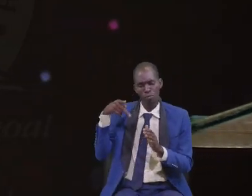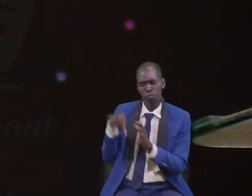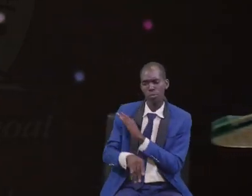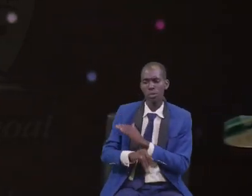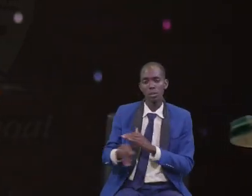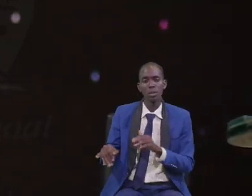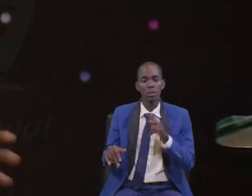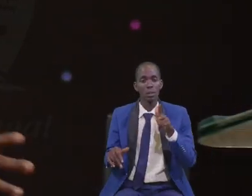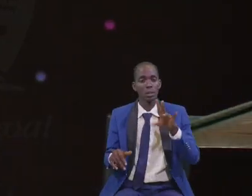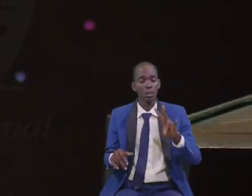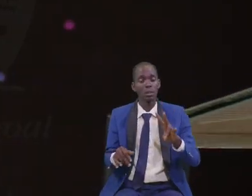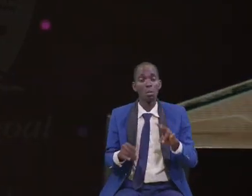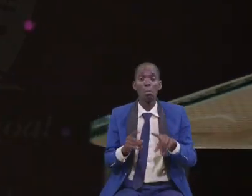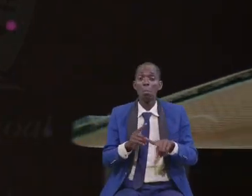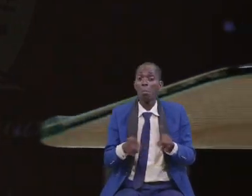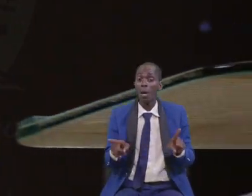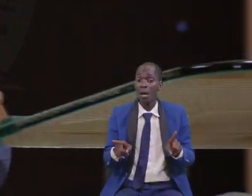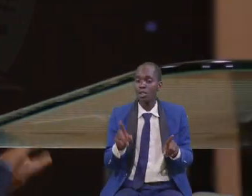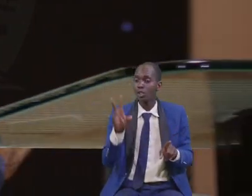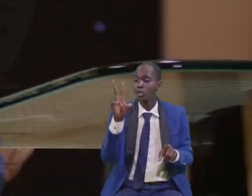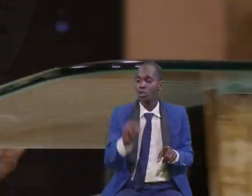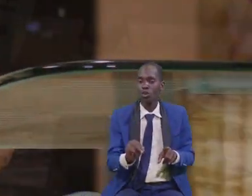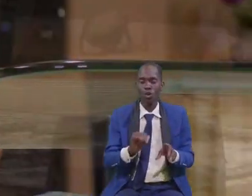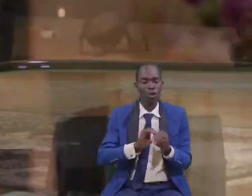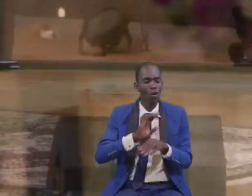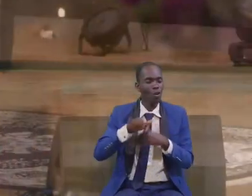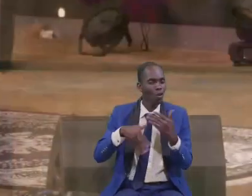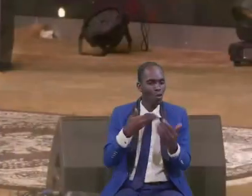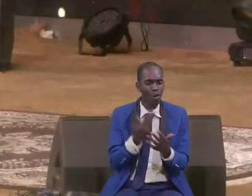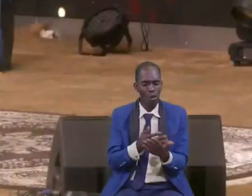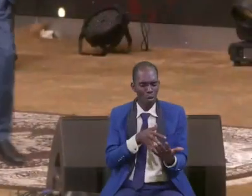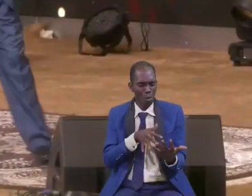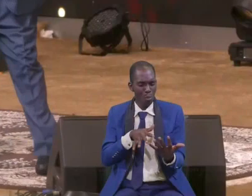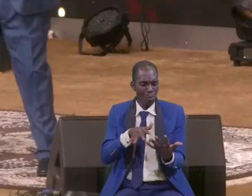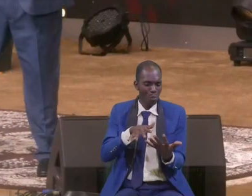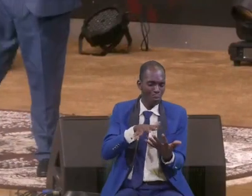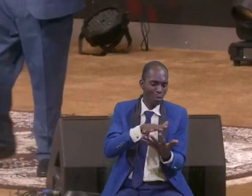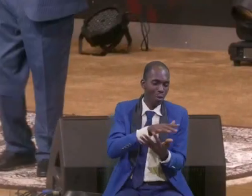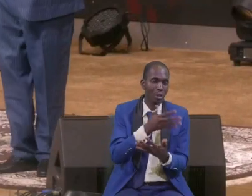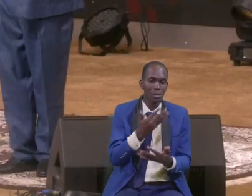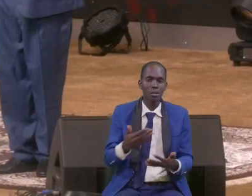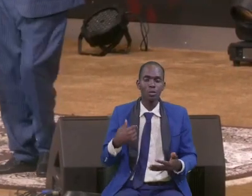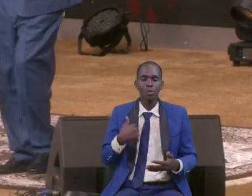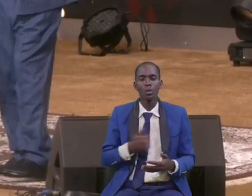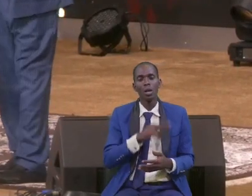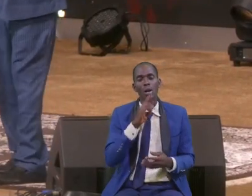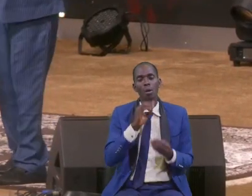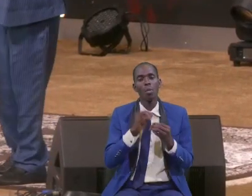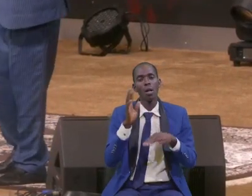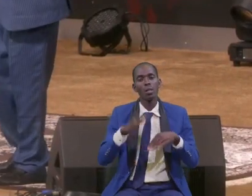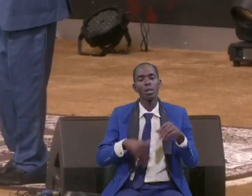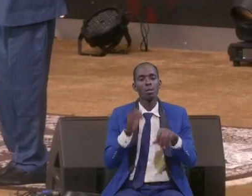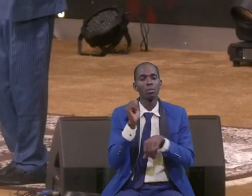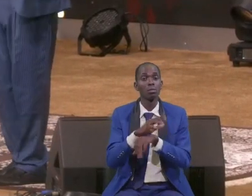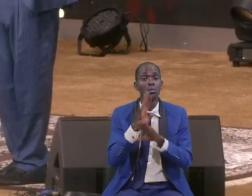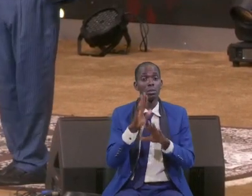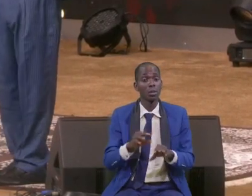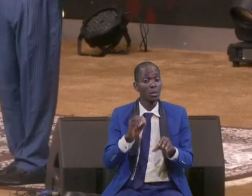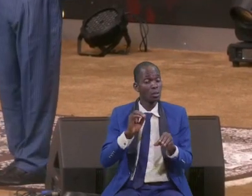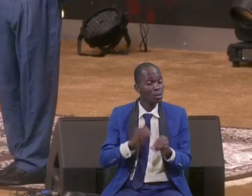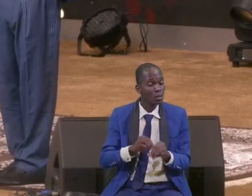nay, in all these things we're more than conquerors. In all these things,